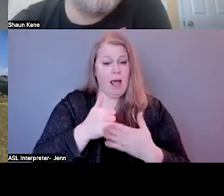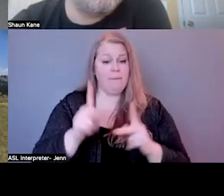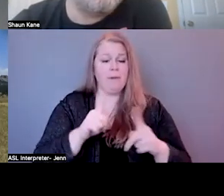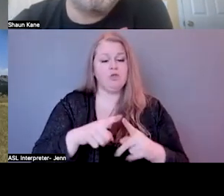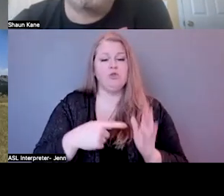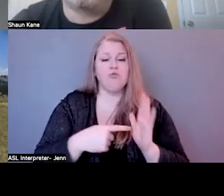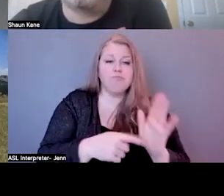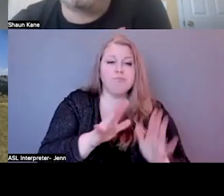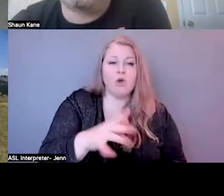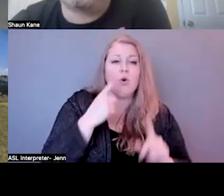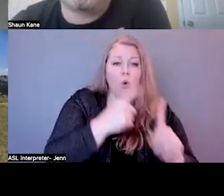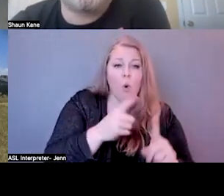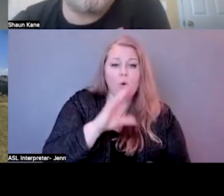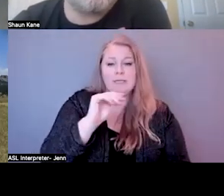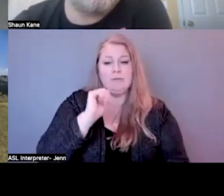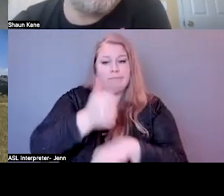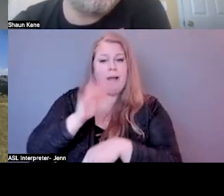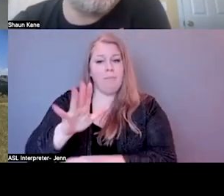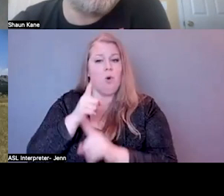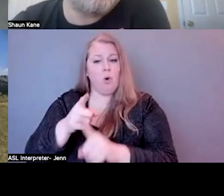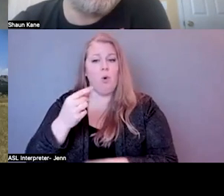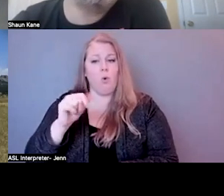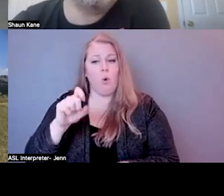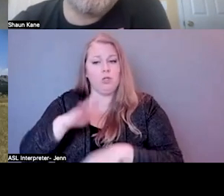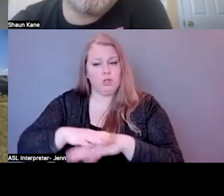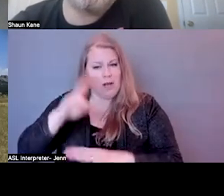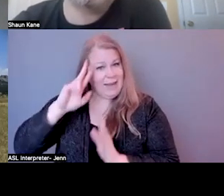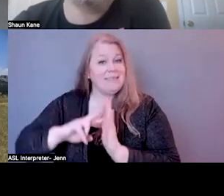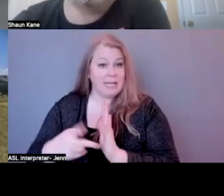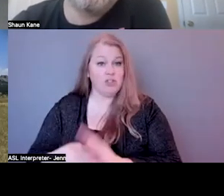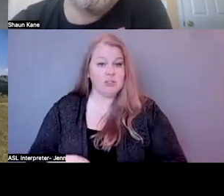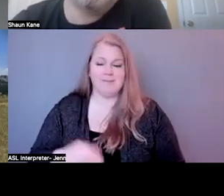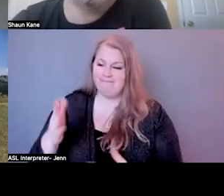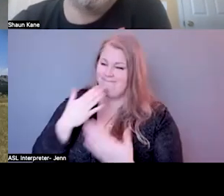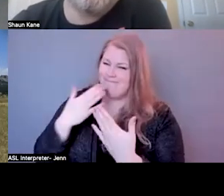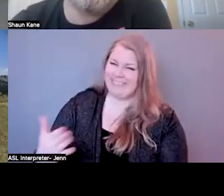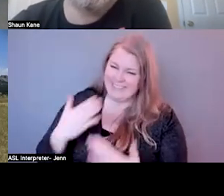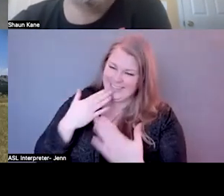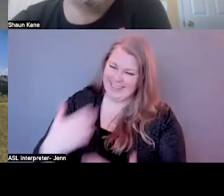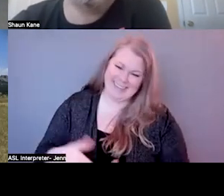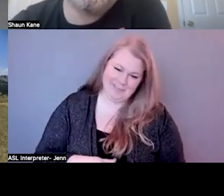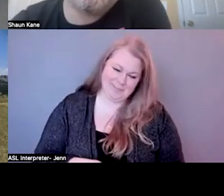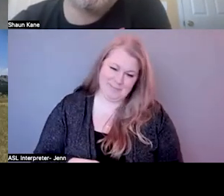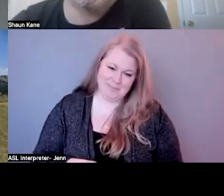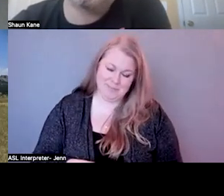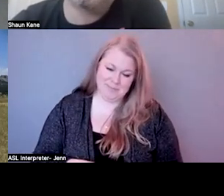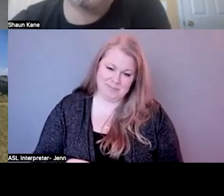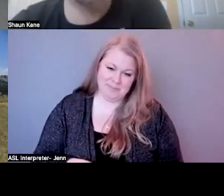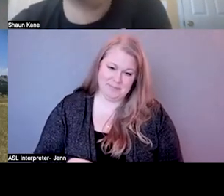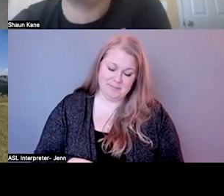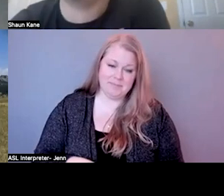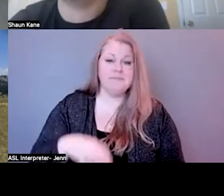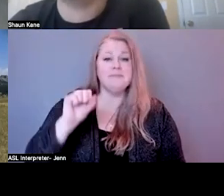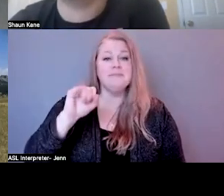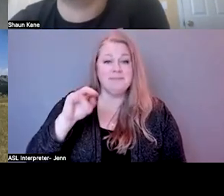goals and to map those goals onto intentions. Thank you. Thank you very much. Sina and